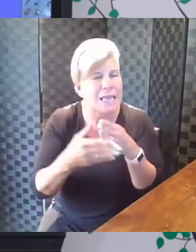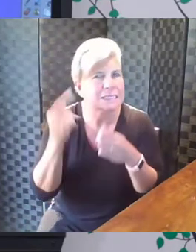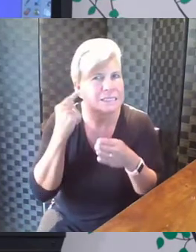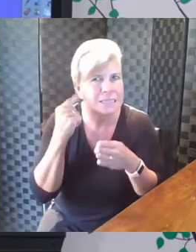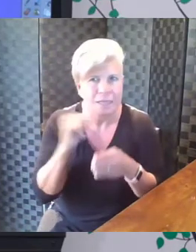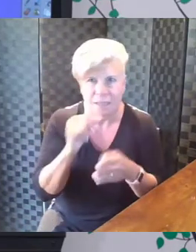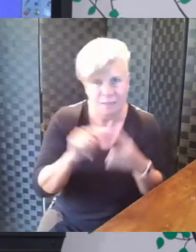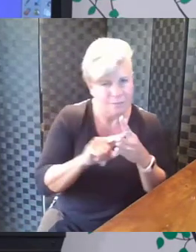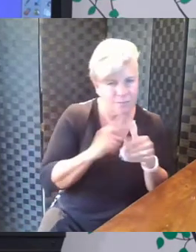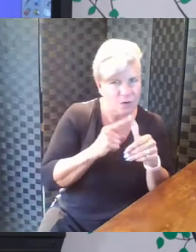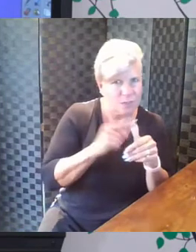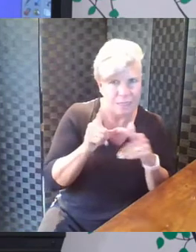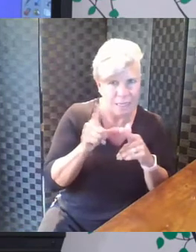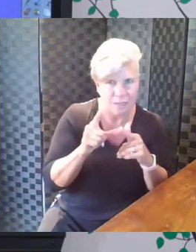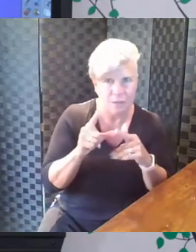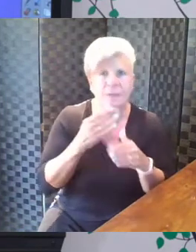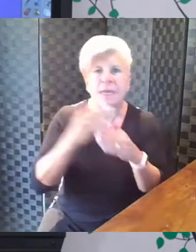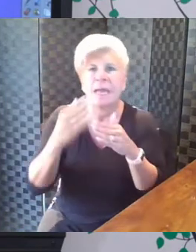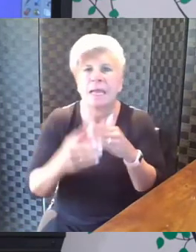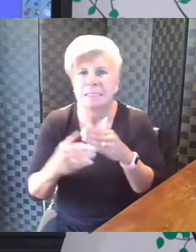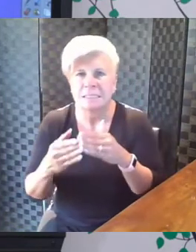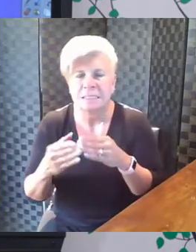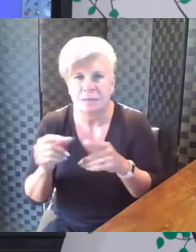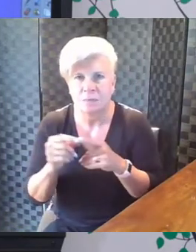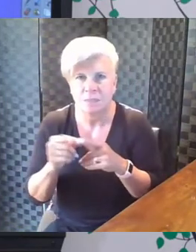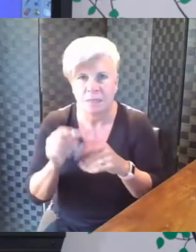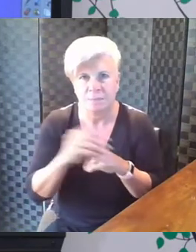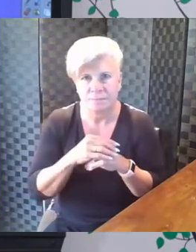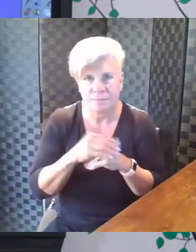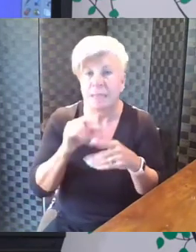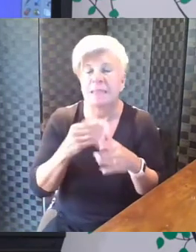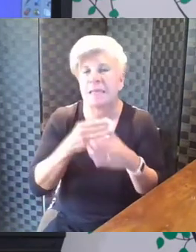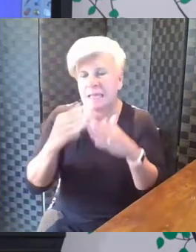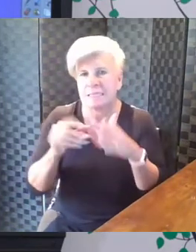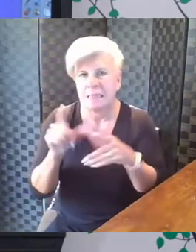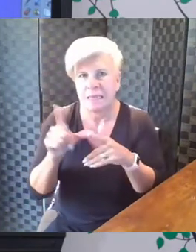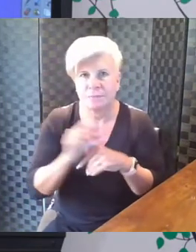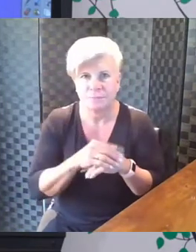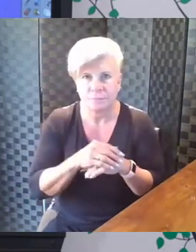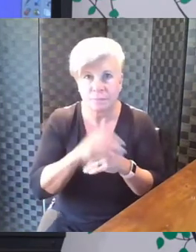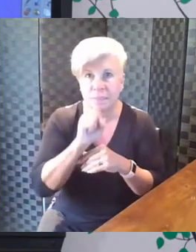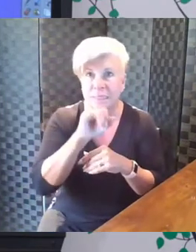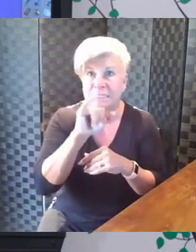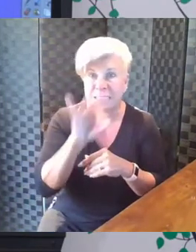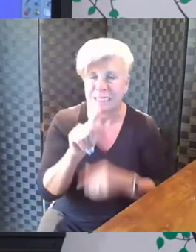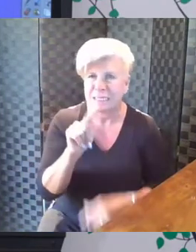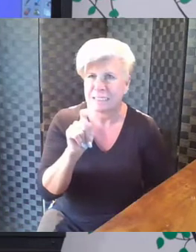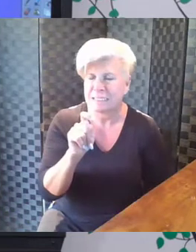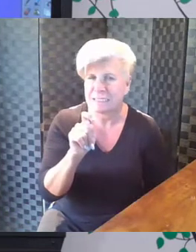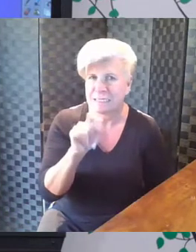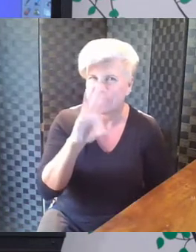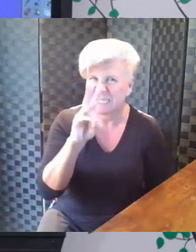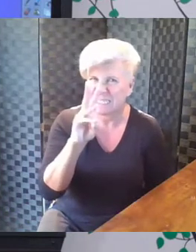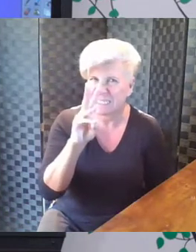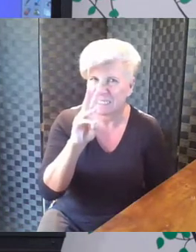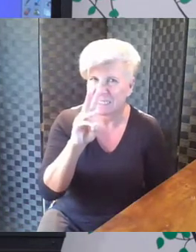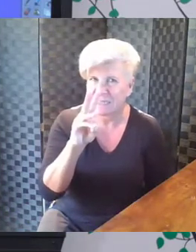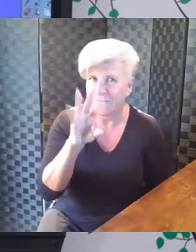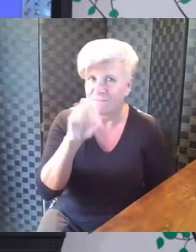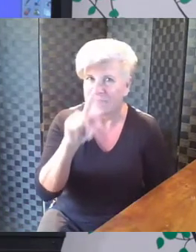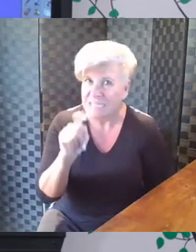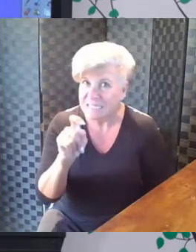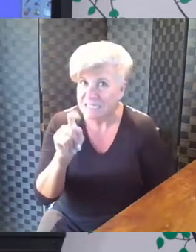Bug, tug. Your turn. Do this last one all on your own. Six. What word rhymes with six?